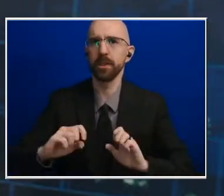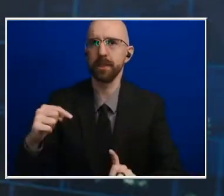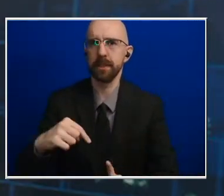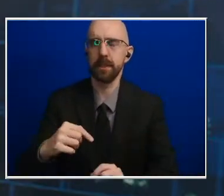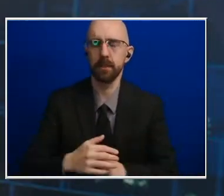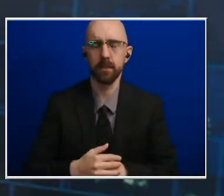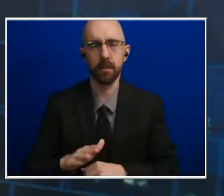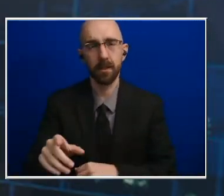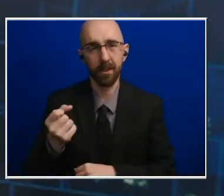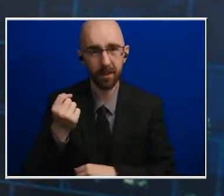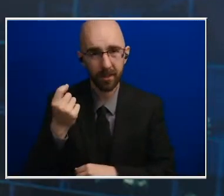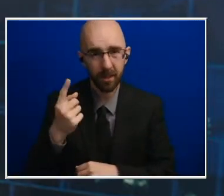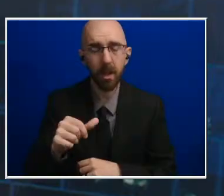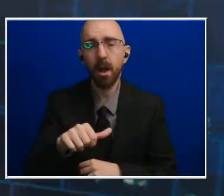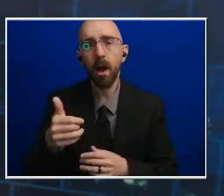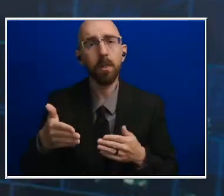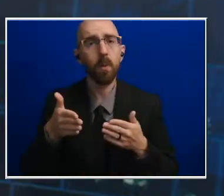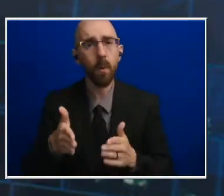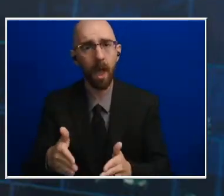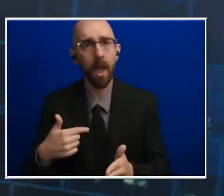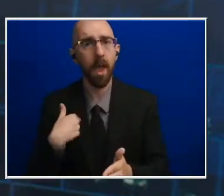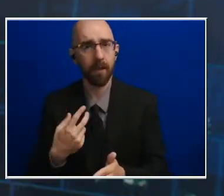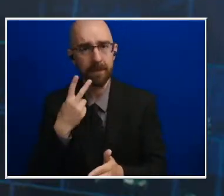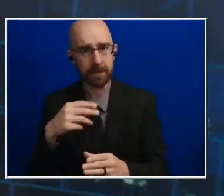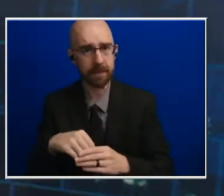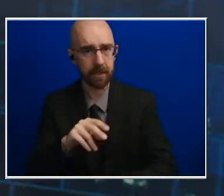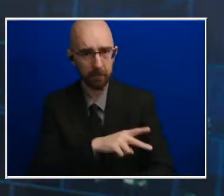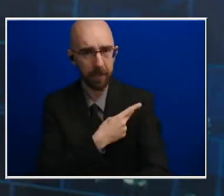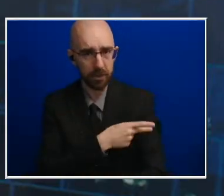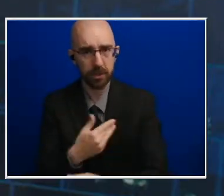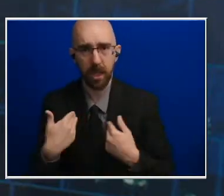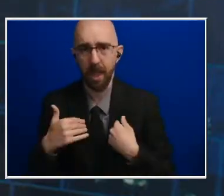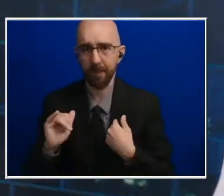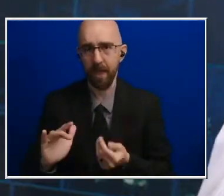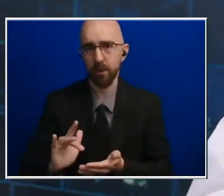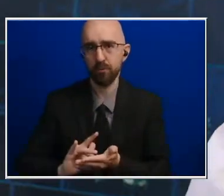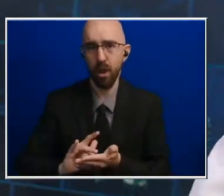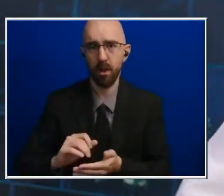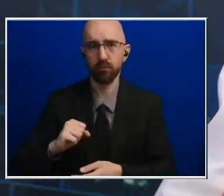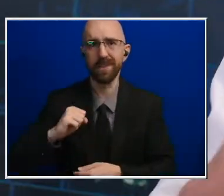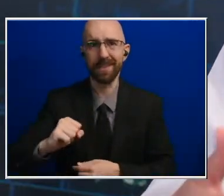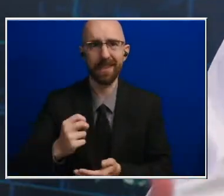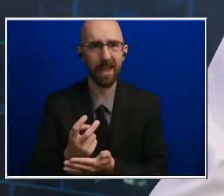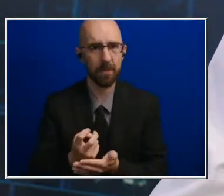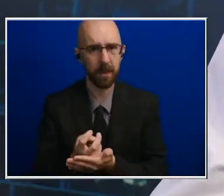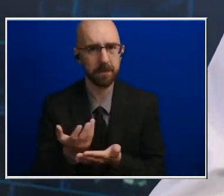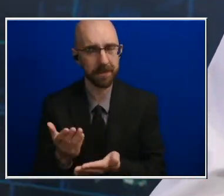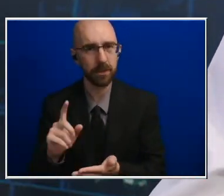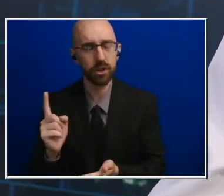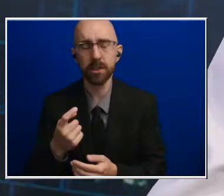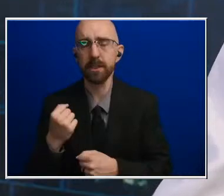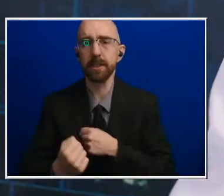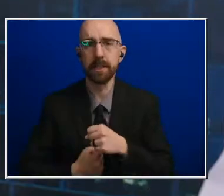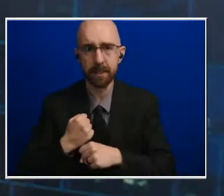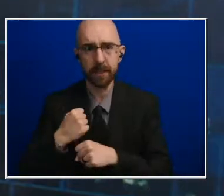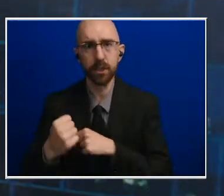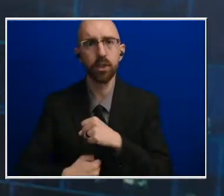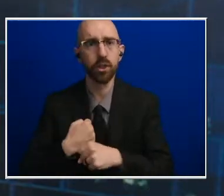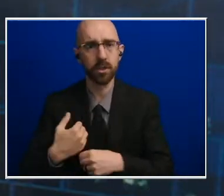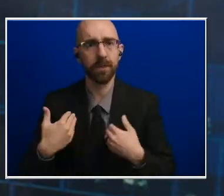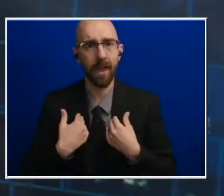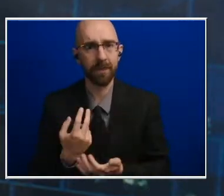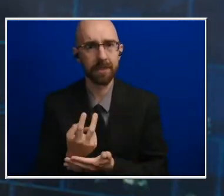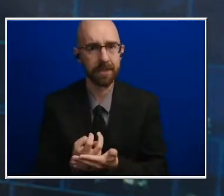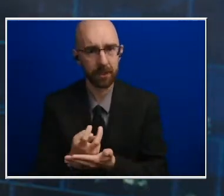other way that I see in patients that have that drug-resistant epilepsy is just years of having seizures, of continuing to